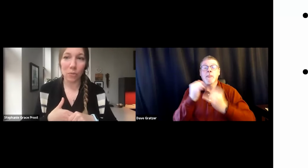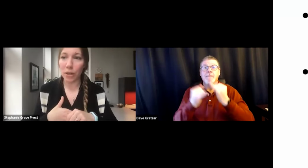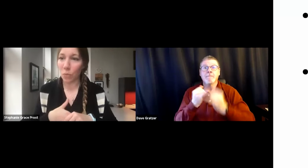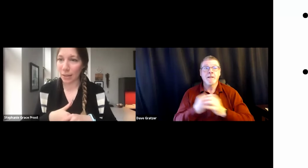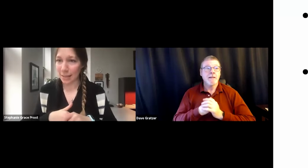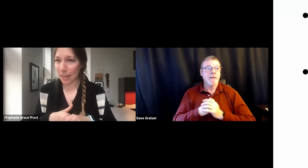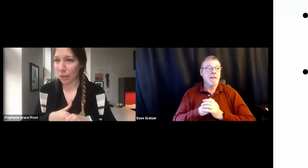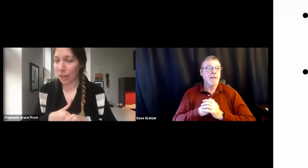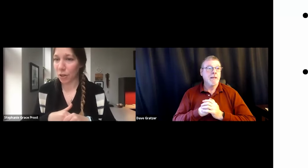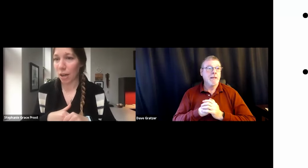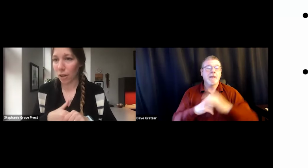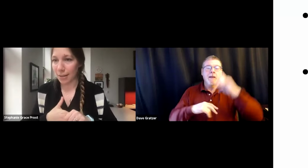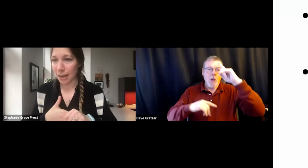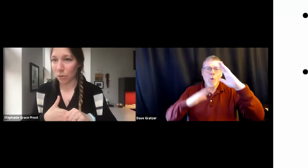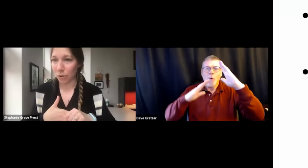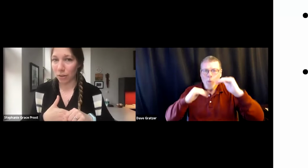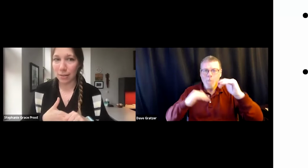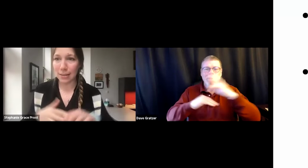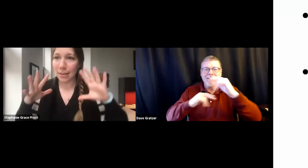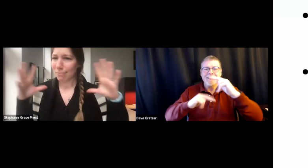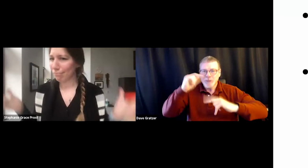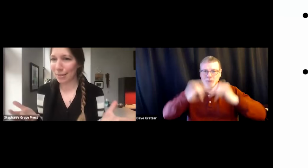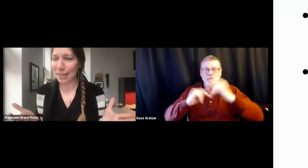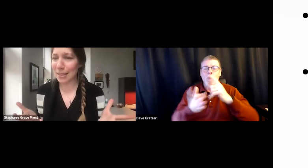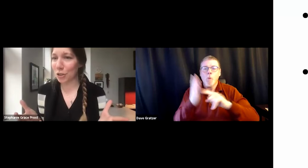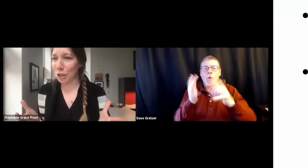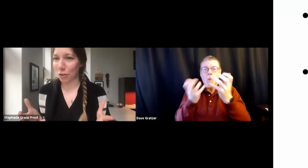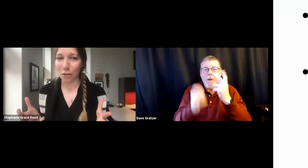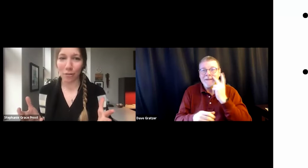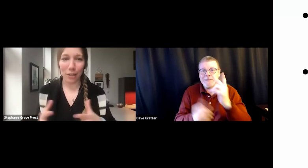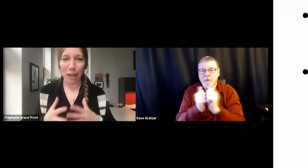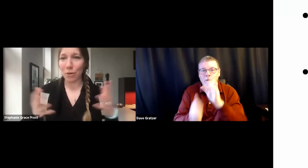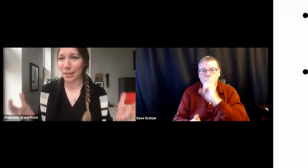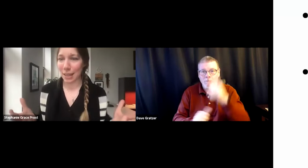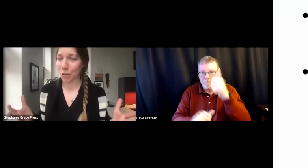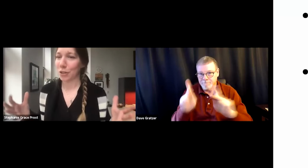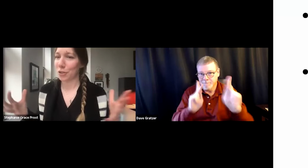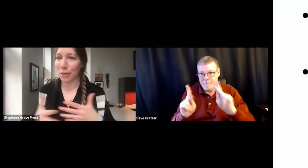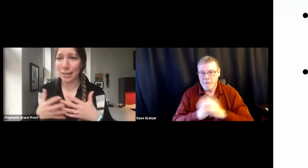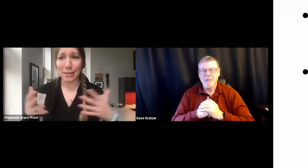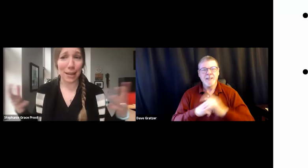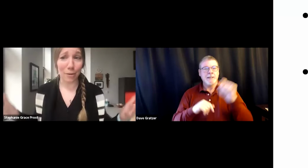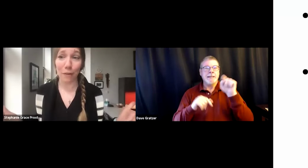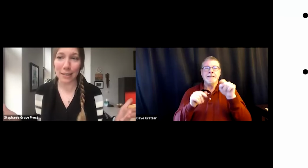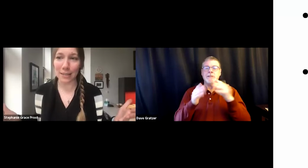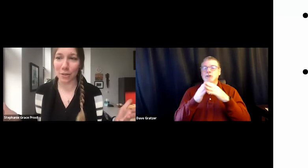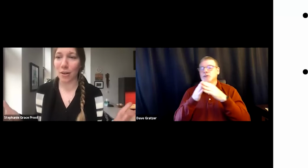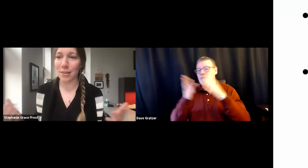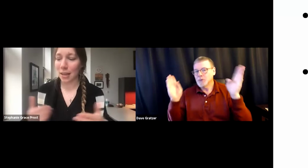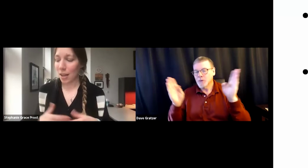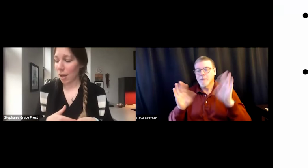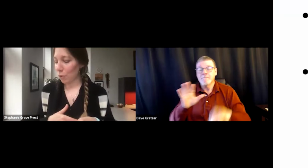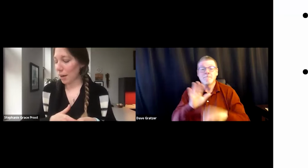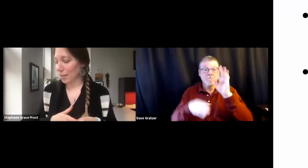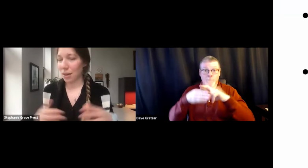co-construct what you want to see in reentry alongside older adults. This is a general presentation that showcases kind of findings